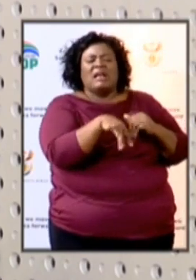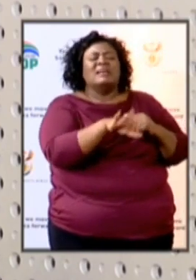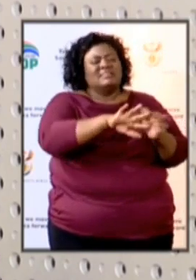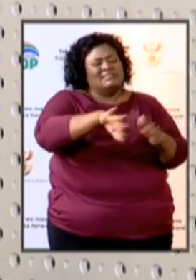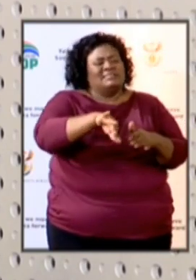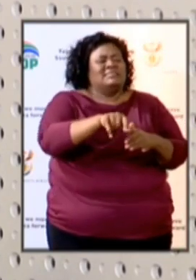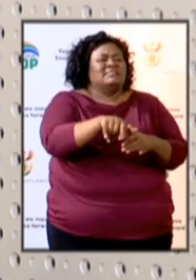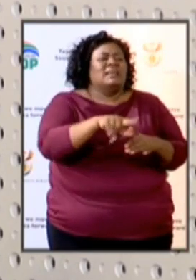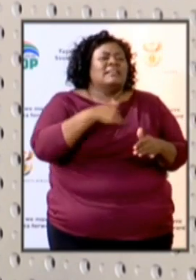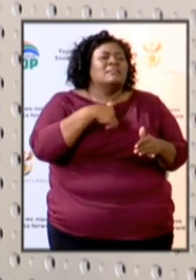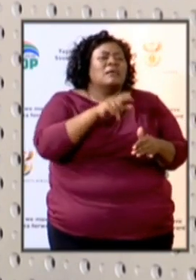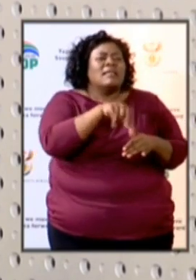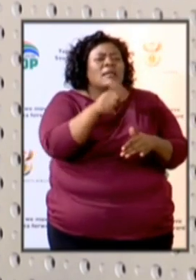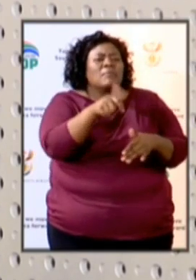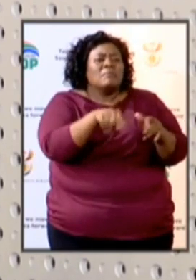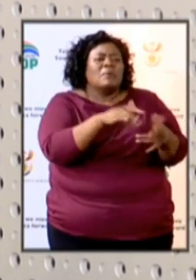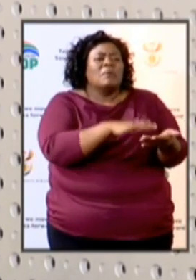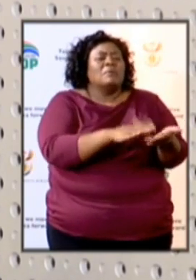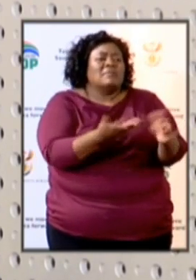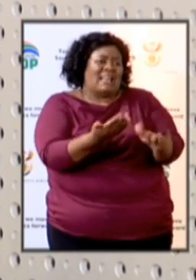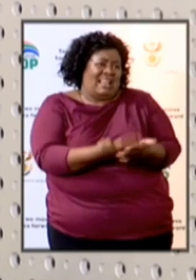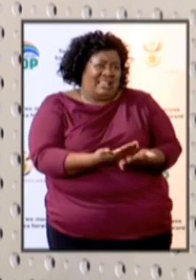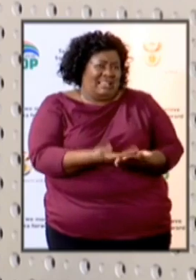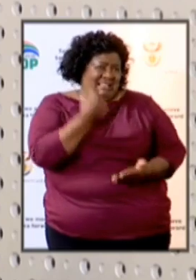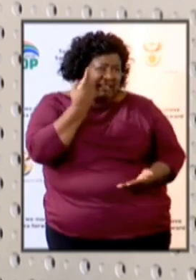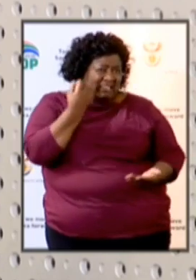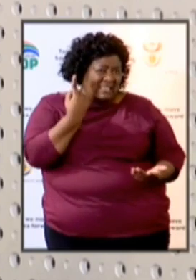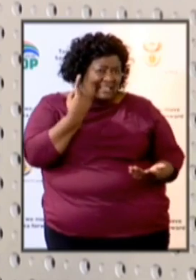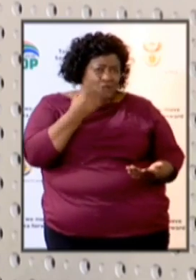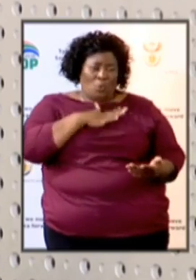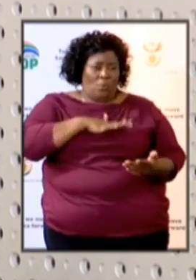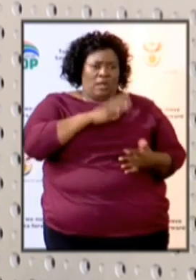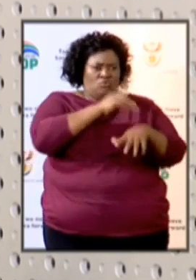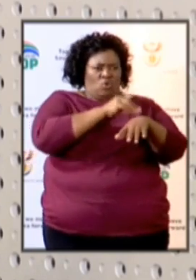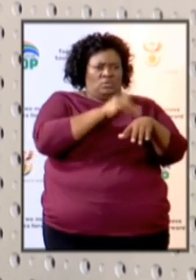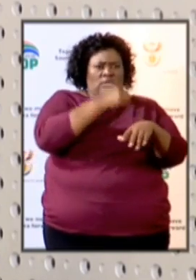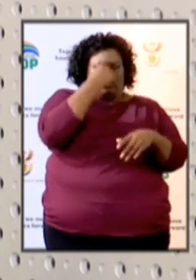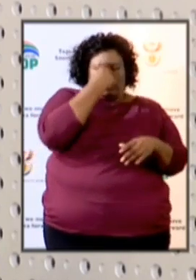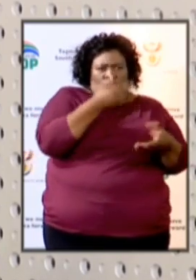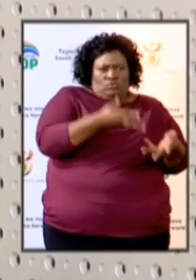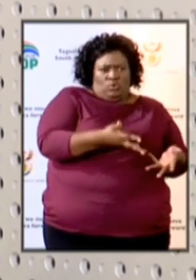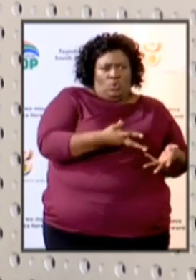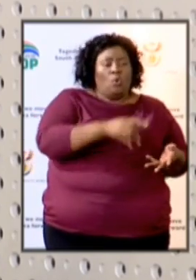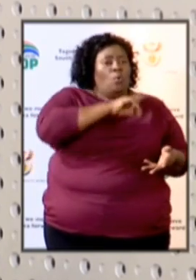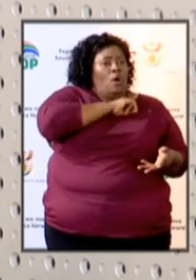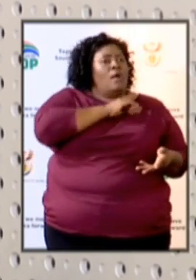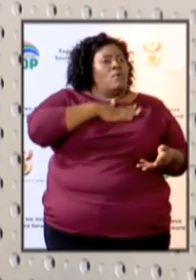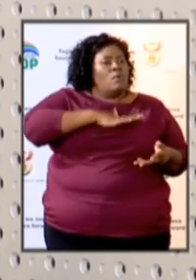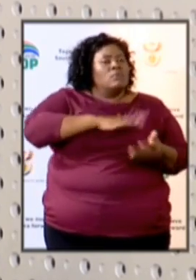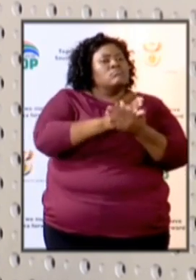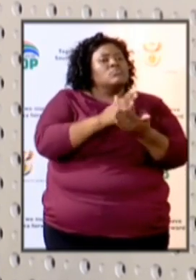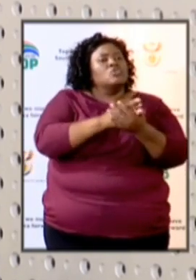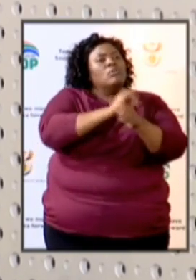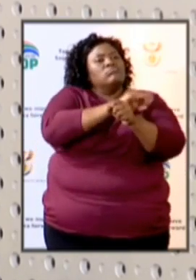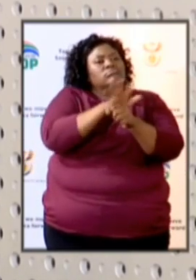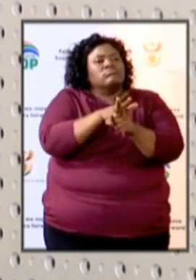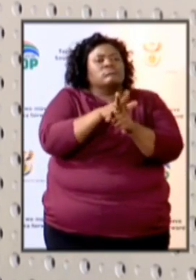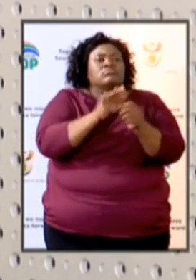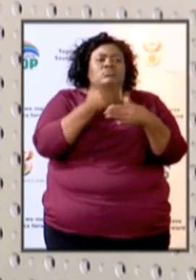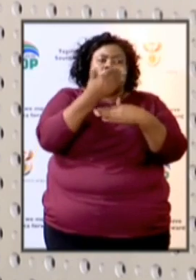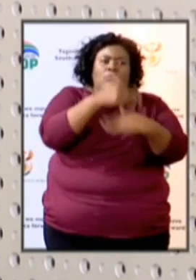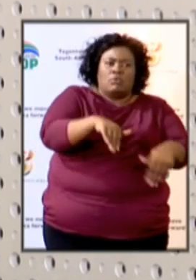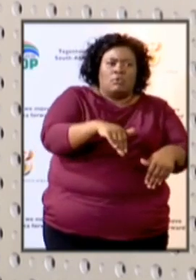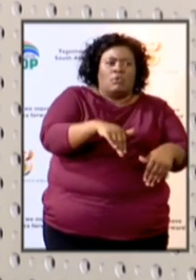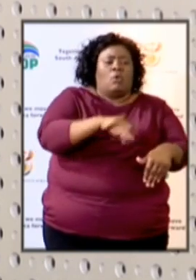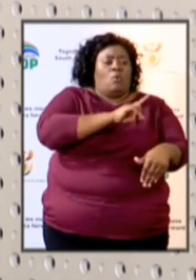ngaso sonke isikhathi makukhona abantu abadinga isibhedlela, bayithole imbhede, bayithole imshini, bakwazi